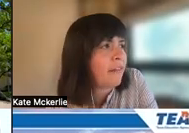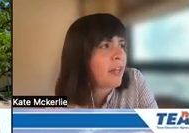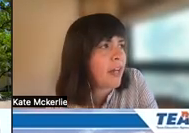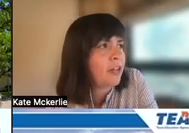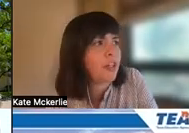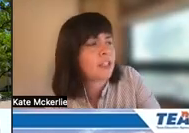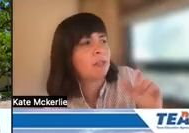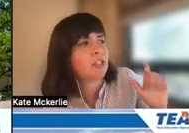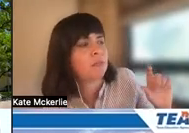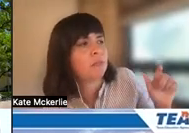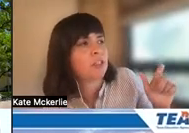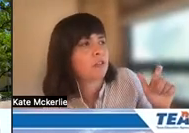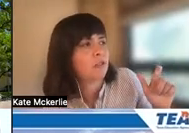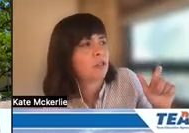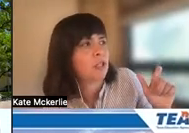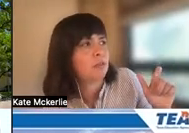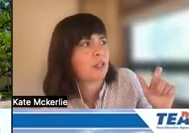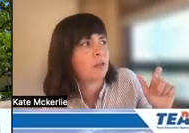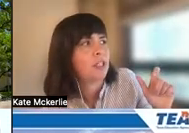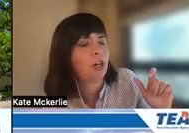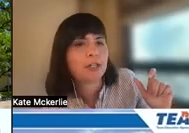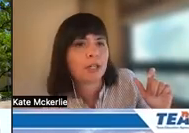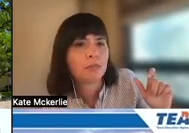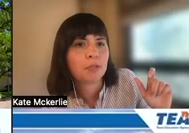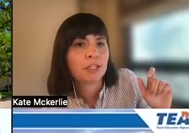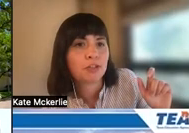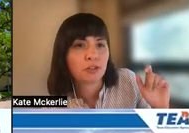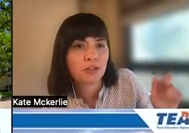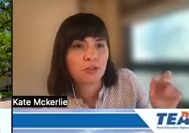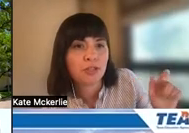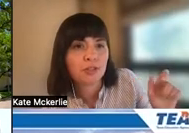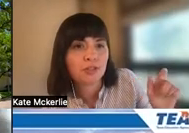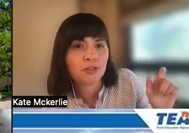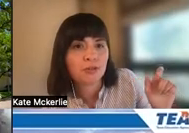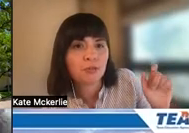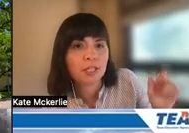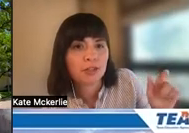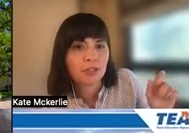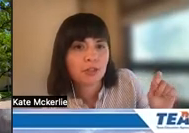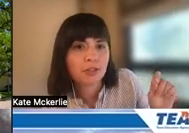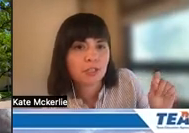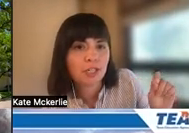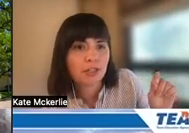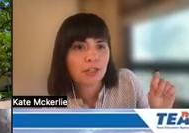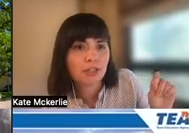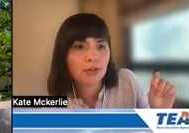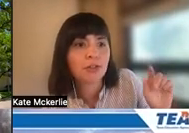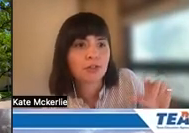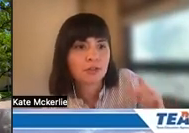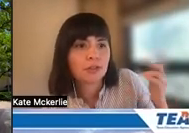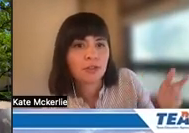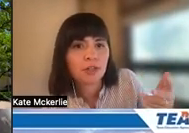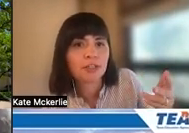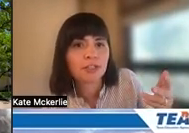Do we have that? I know that's been mentioned a few times. Are we talking about potential students who might go into early childhood